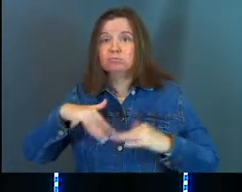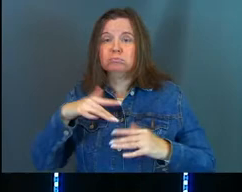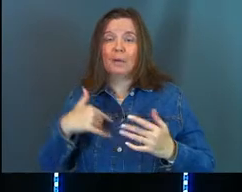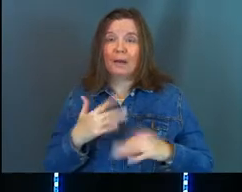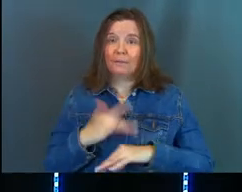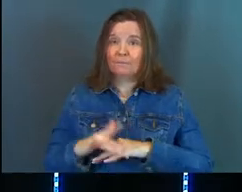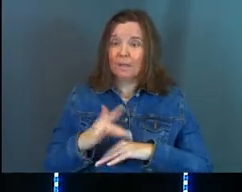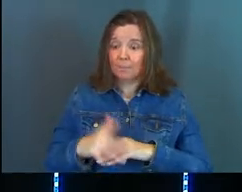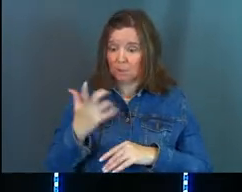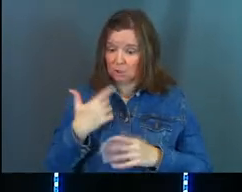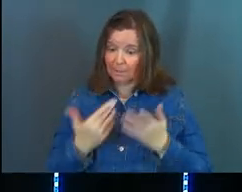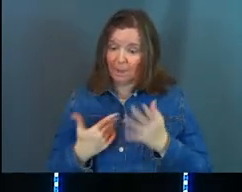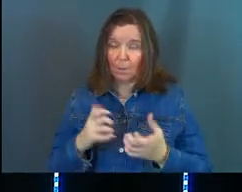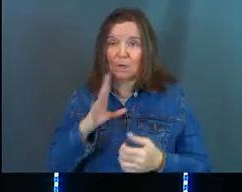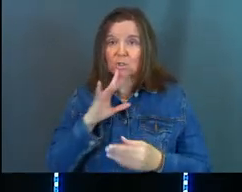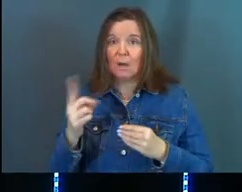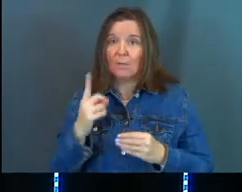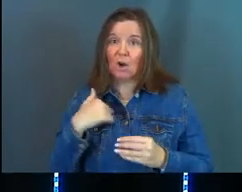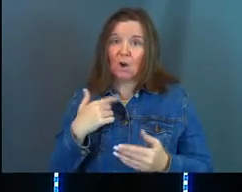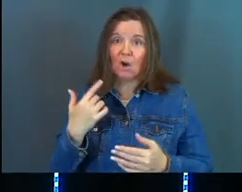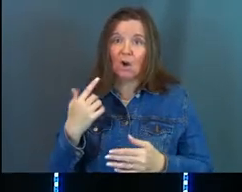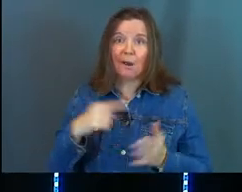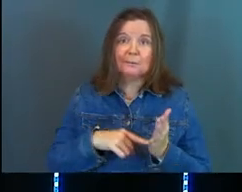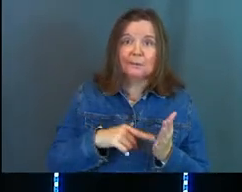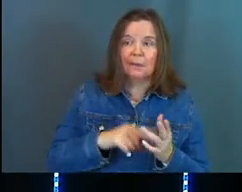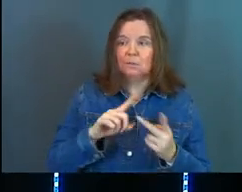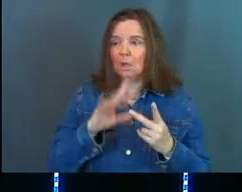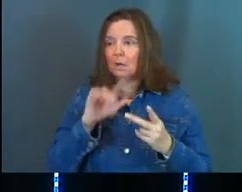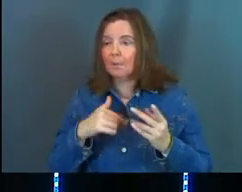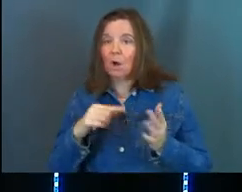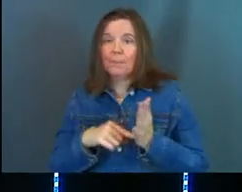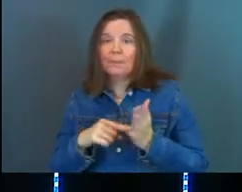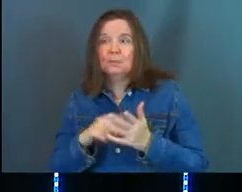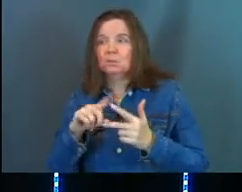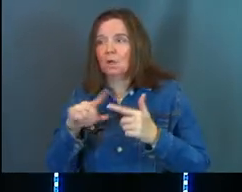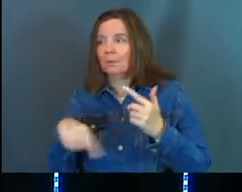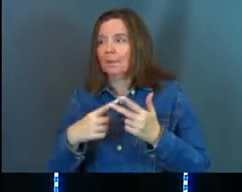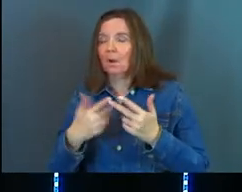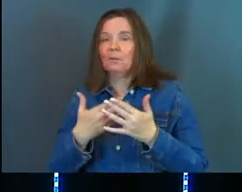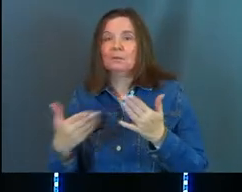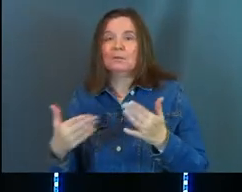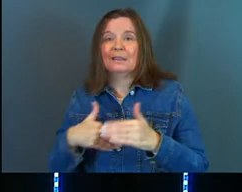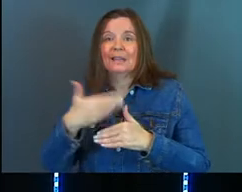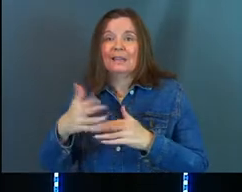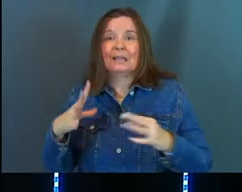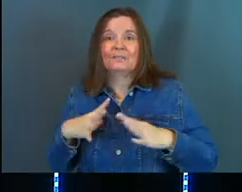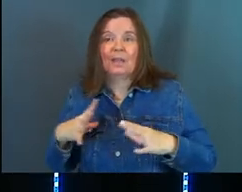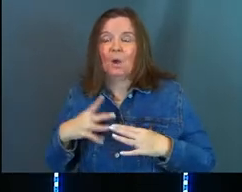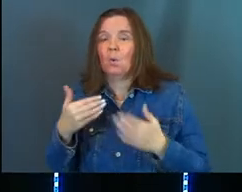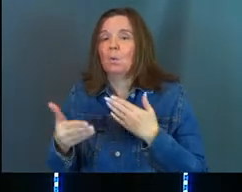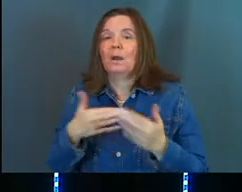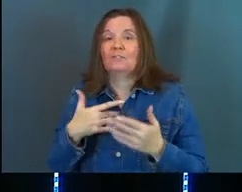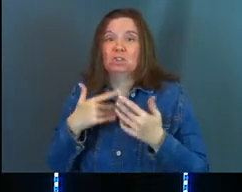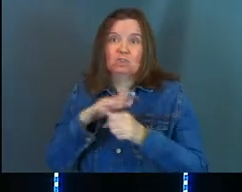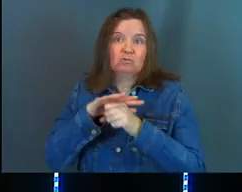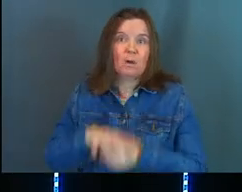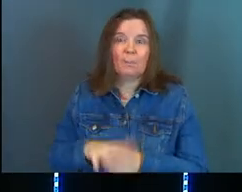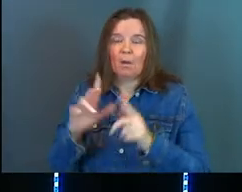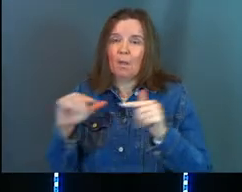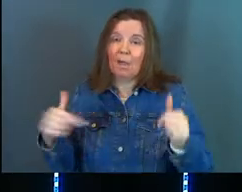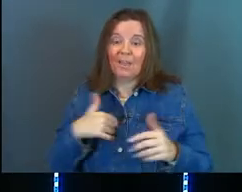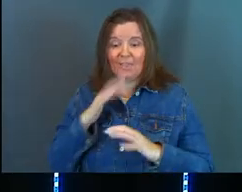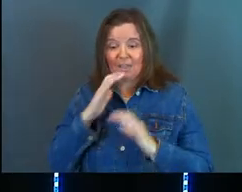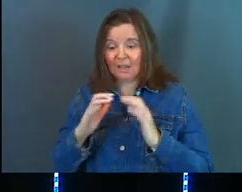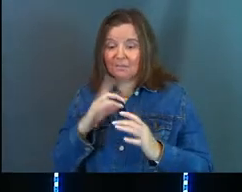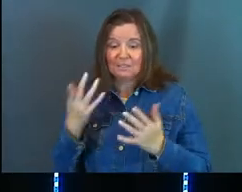and available. Because she might want to talk about our debt. She might want to talk about our bills. She might want to talk about the next vacation or what she's stressed about. And